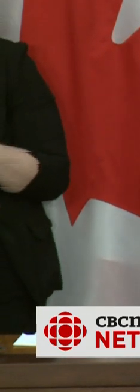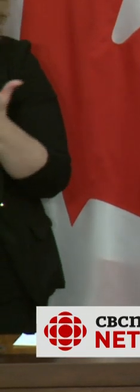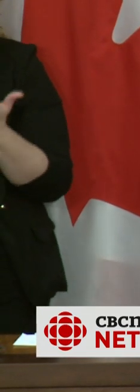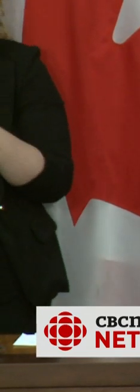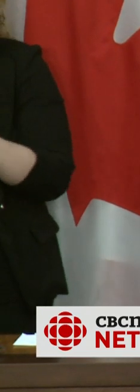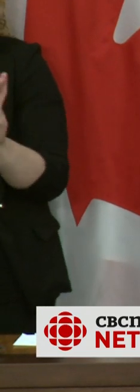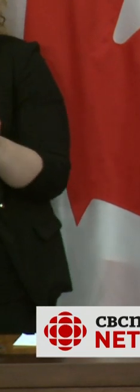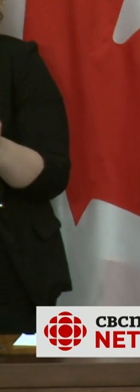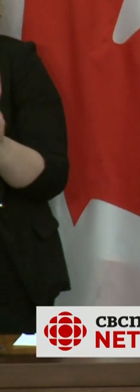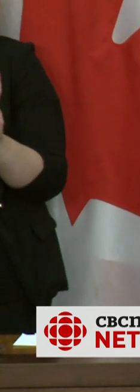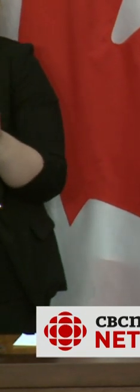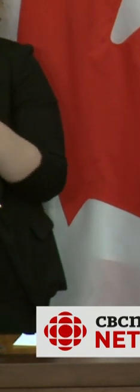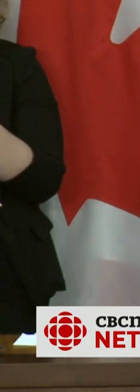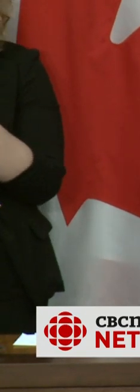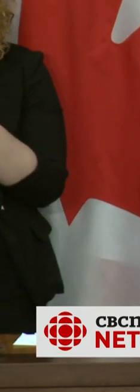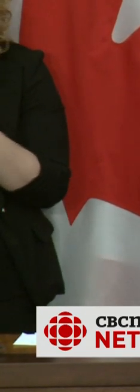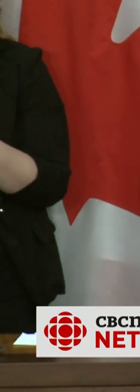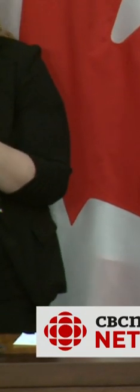coming days.